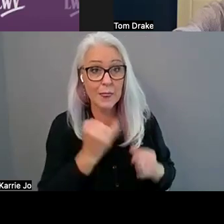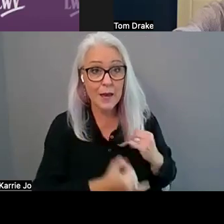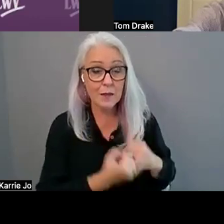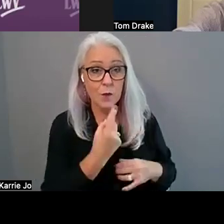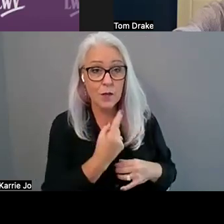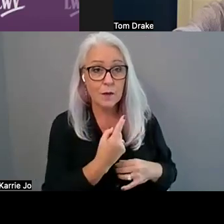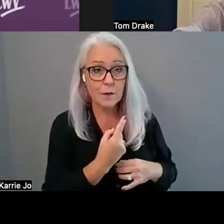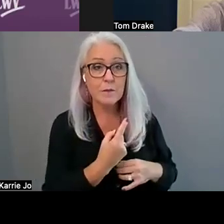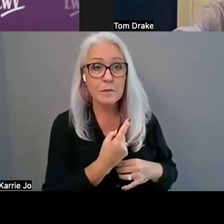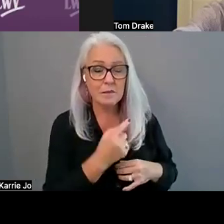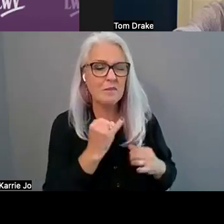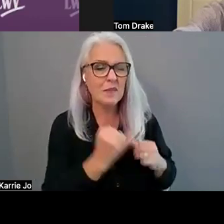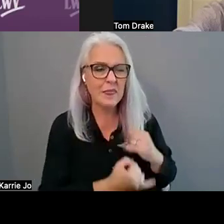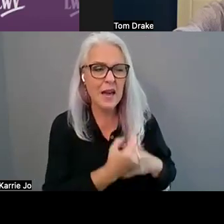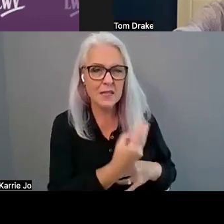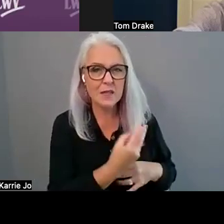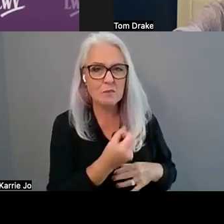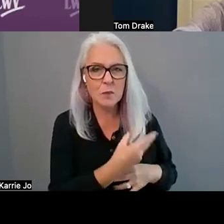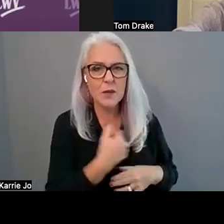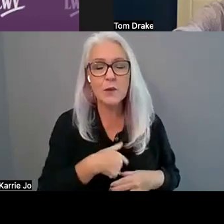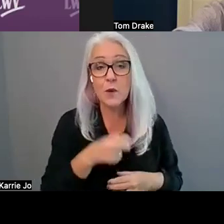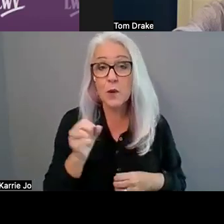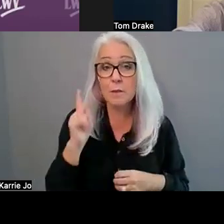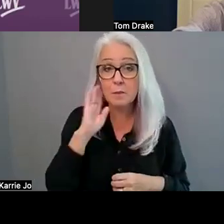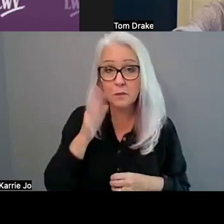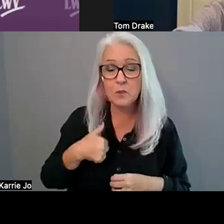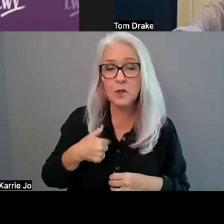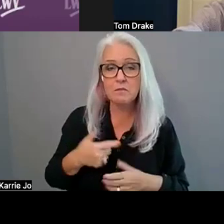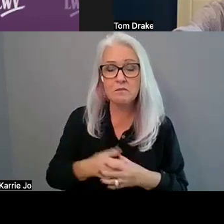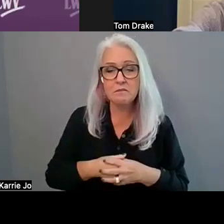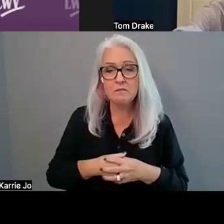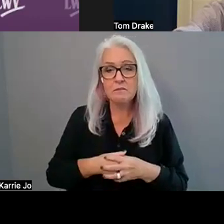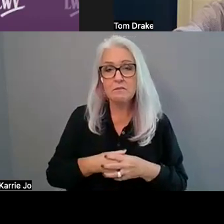That would be your second and last rebuttal. Understood.